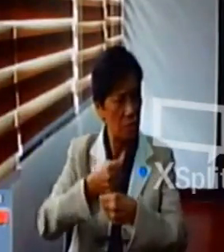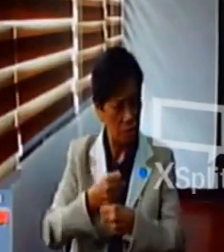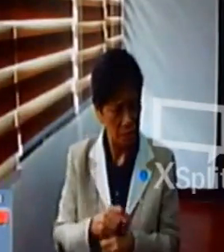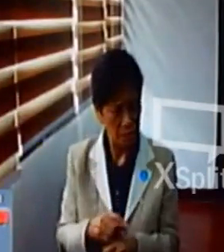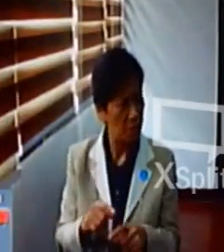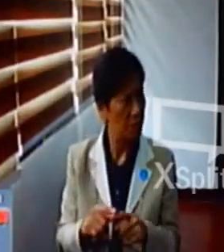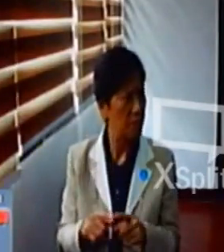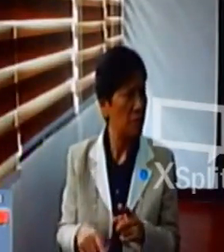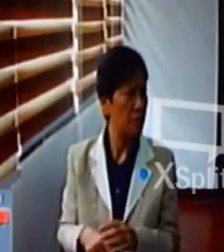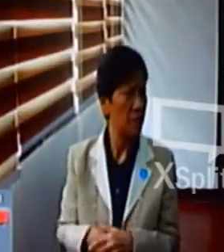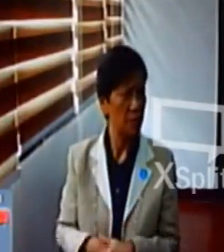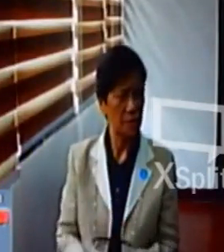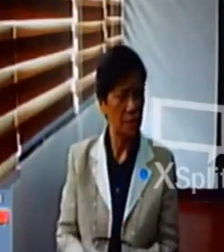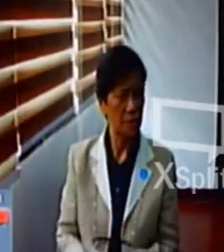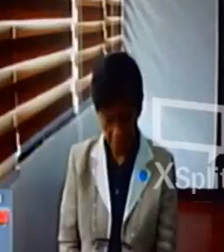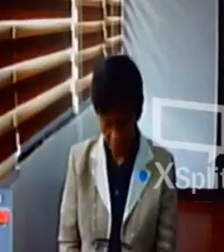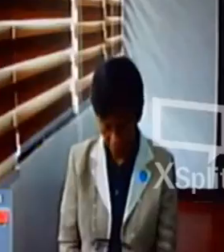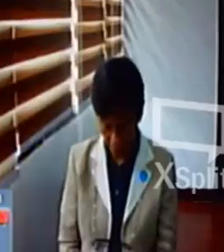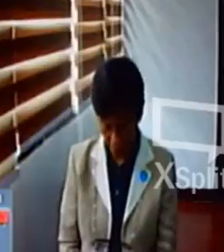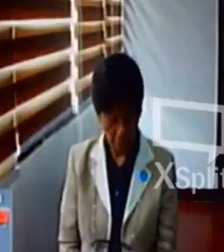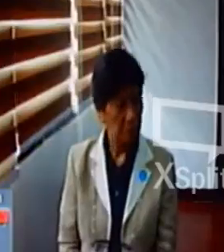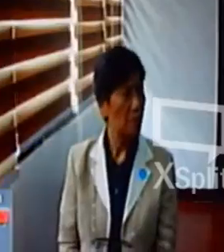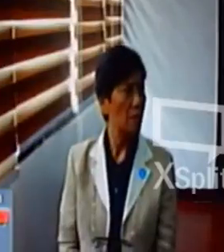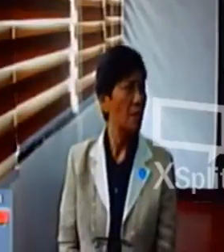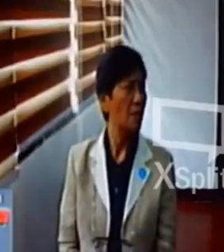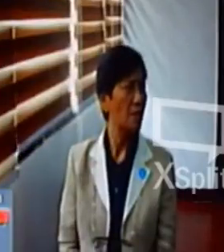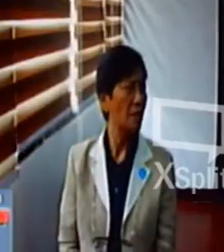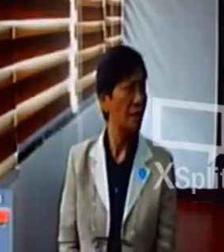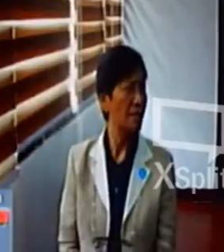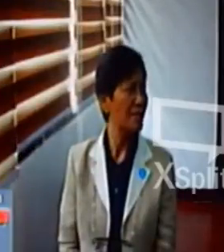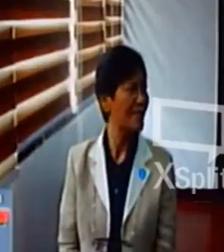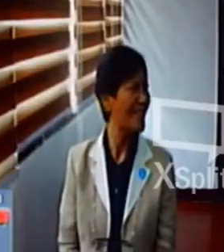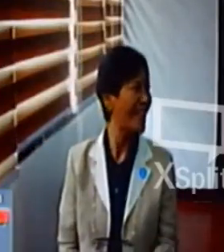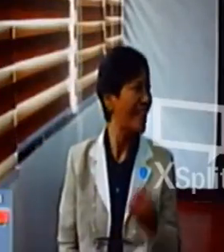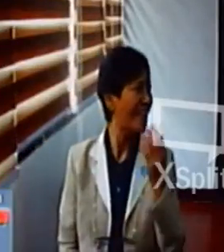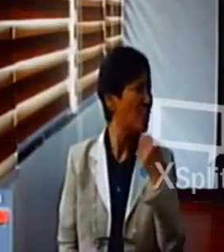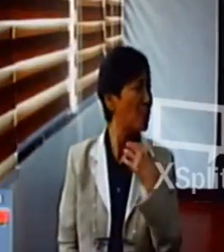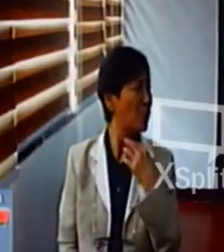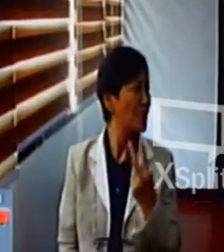apparently it's this one. So that's my personal opinion. Thank you very much, Dr.